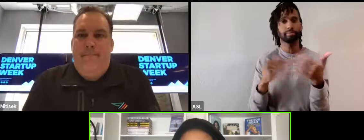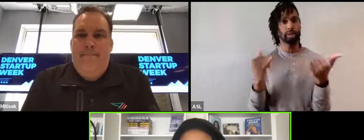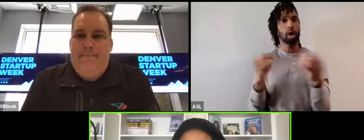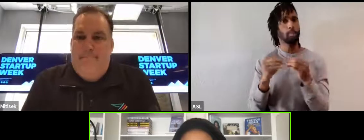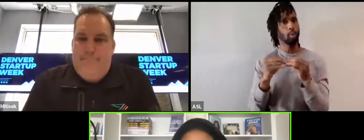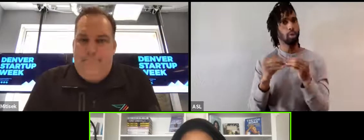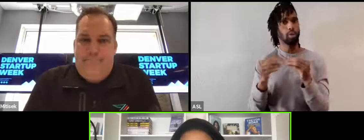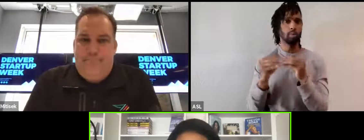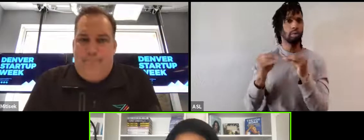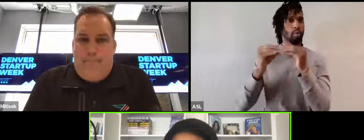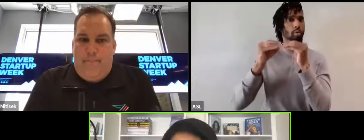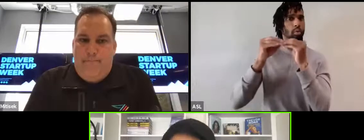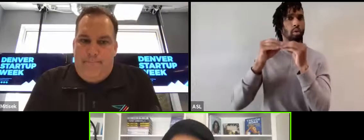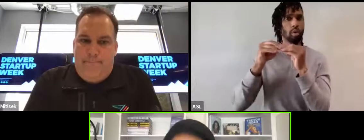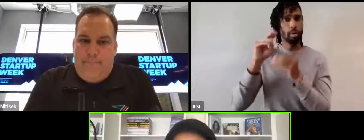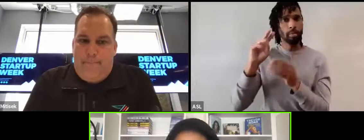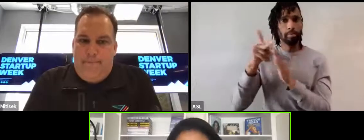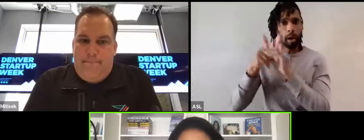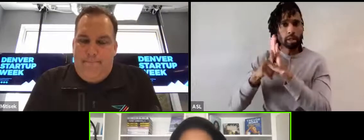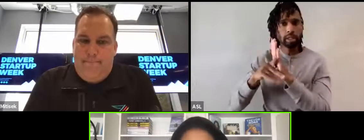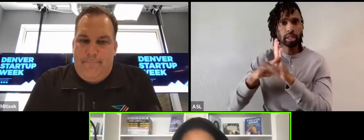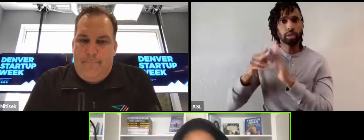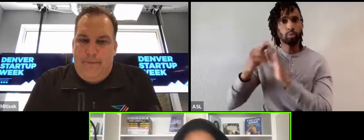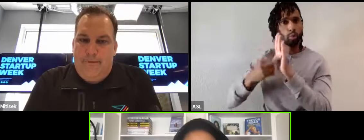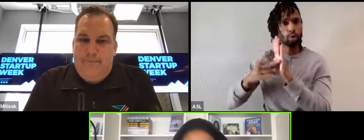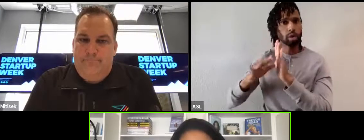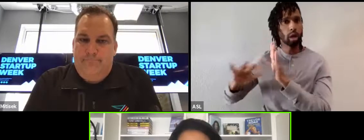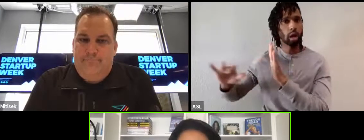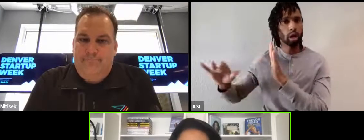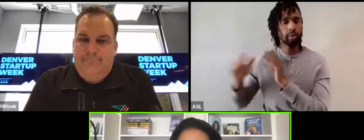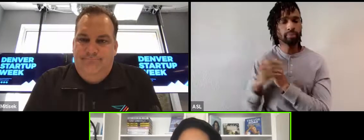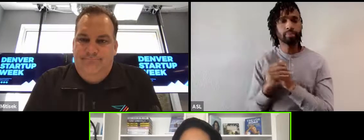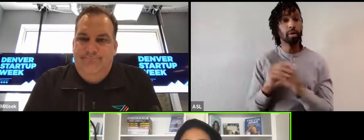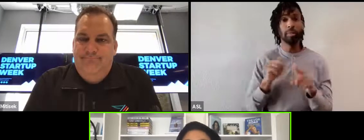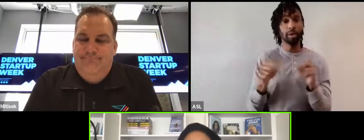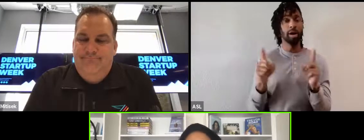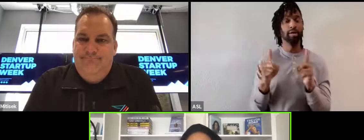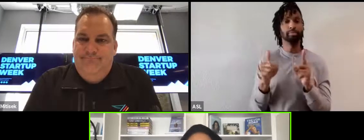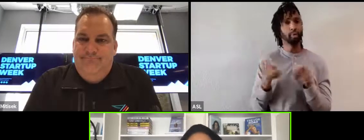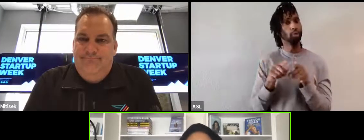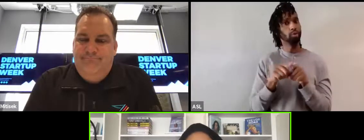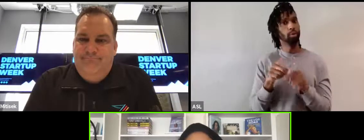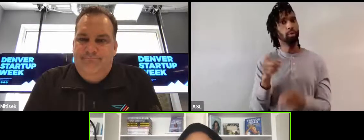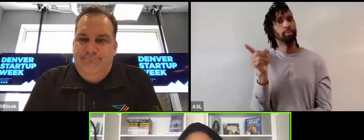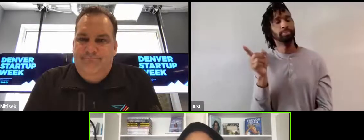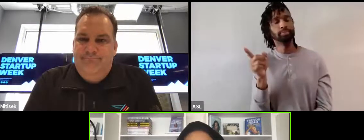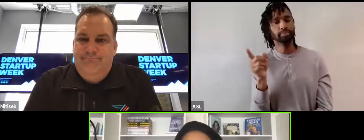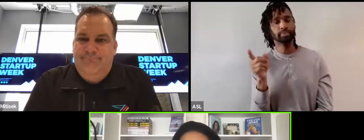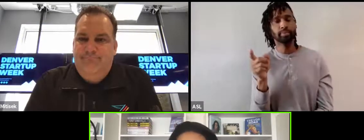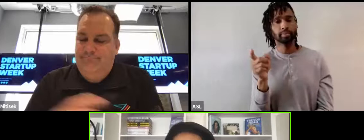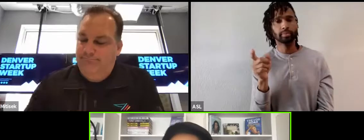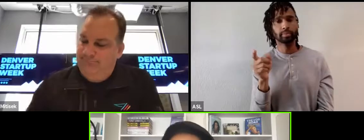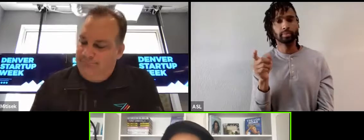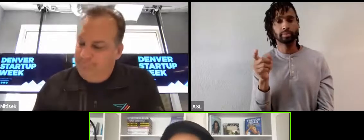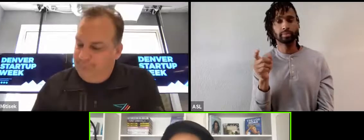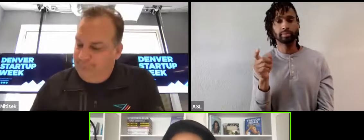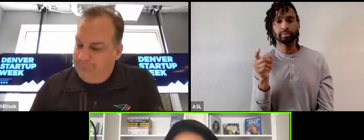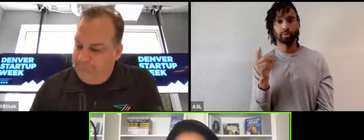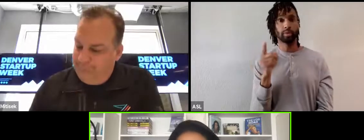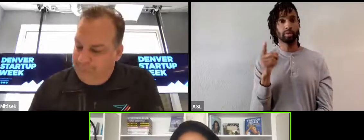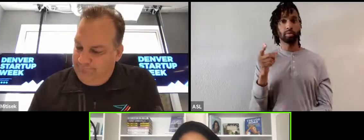more policy. And not to mention things like autonomous